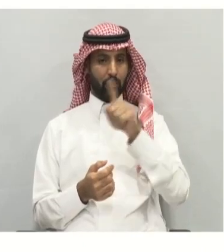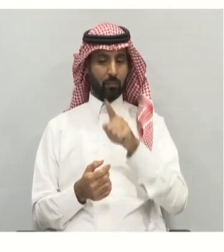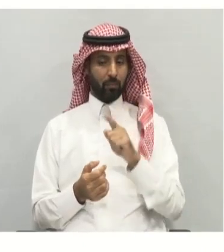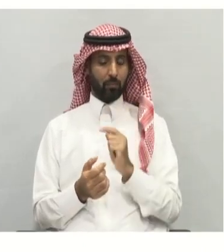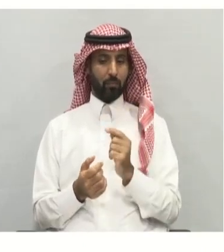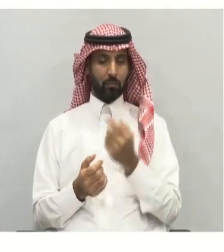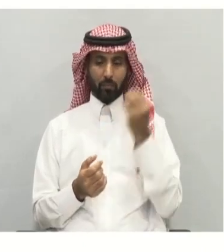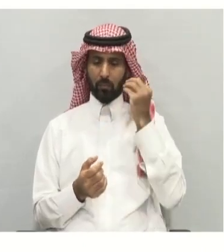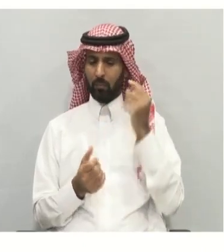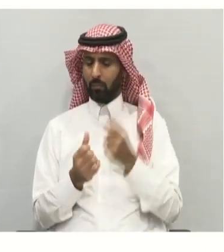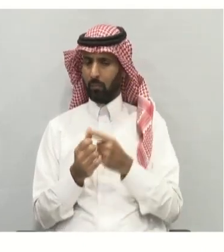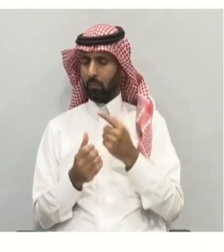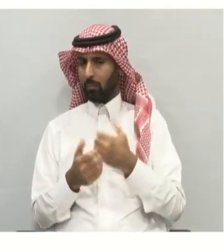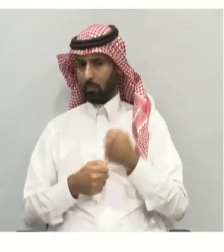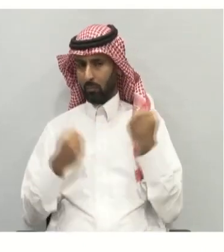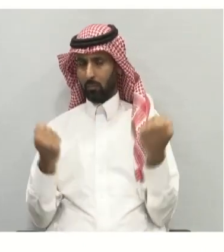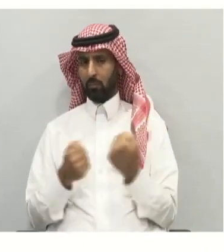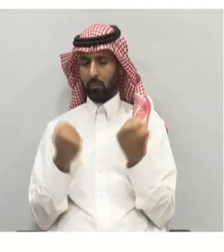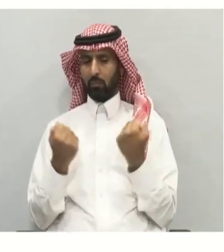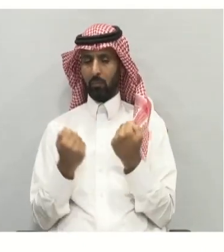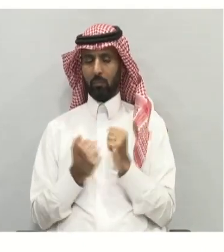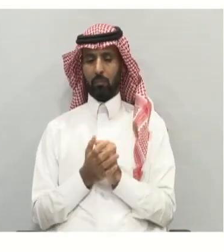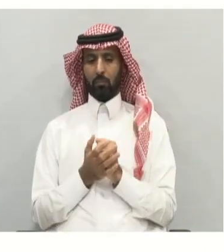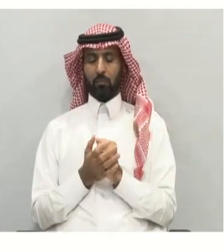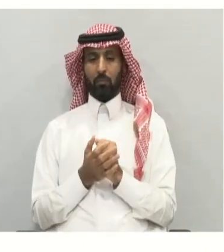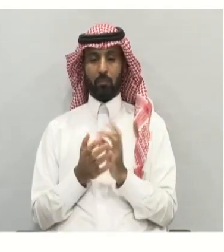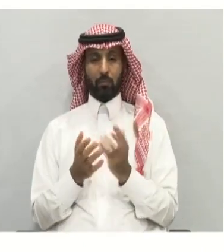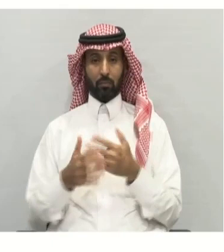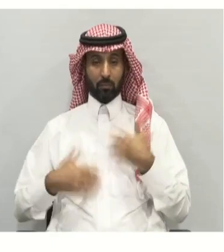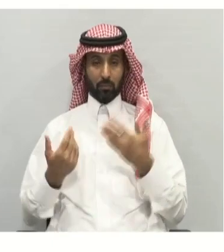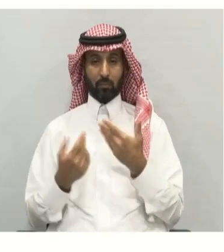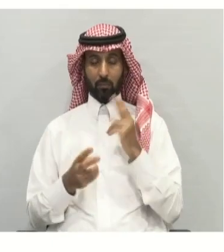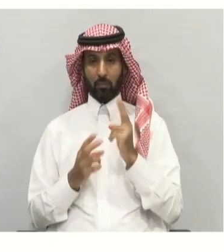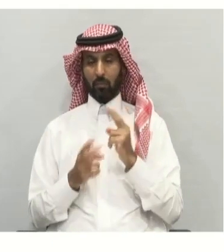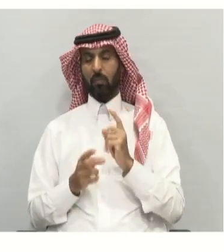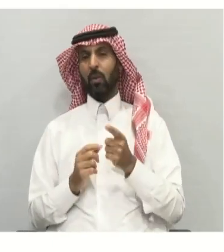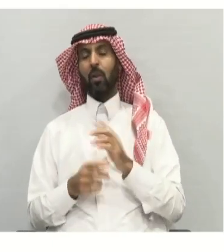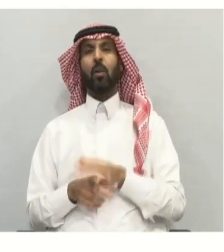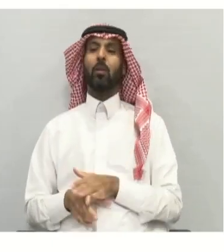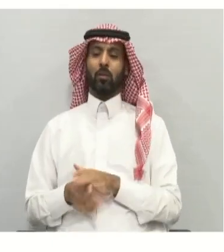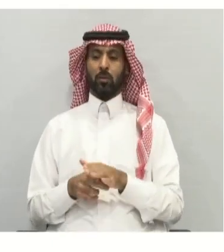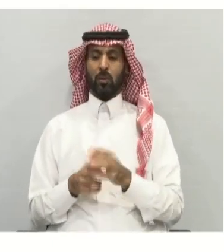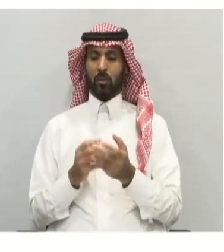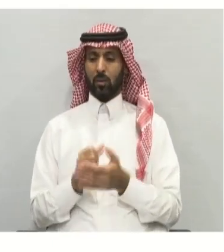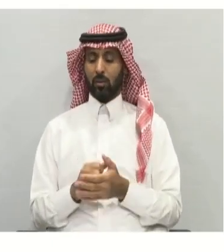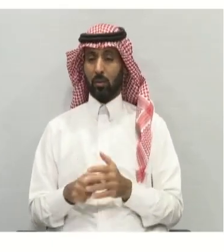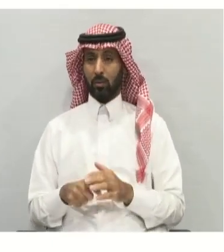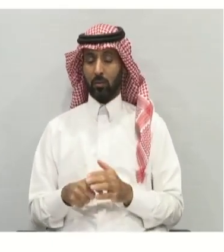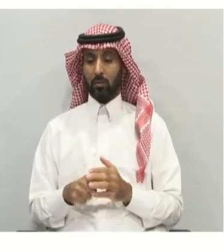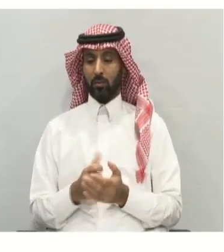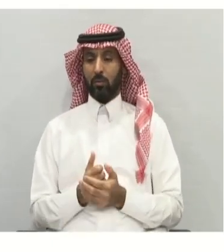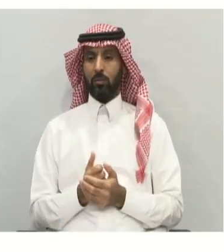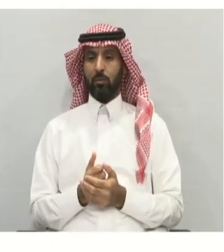questions about the practices, about the celebrations that usually, according to the text,